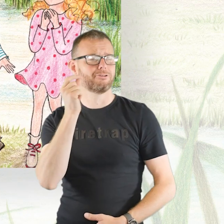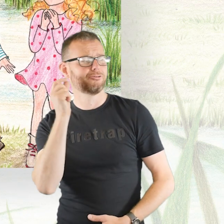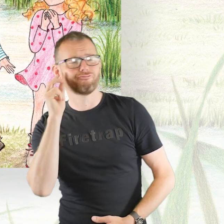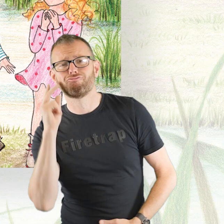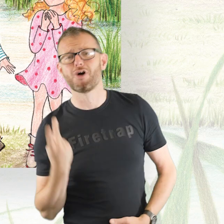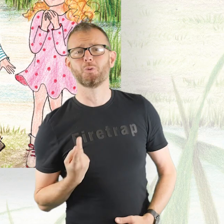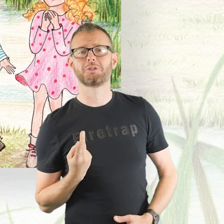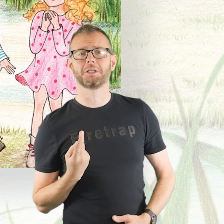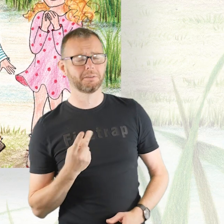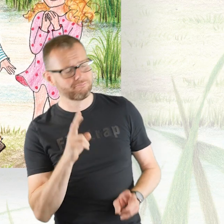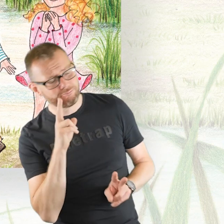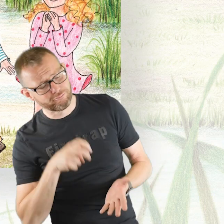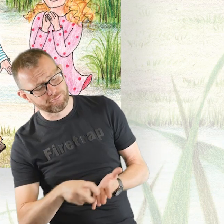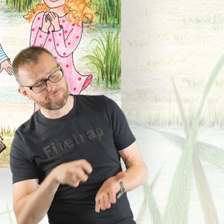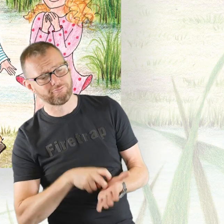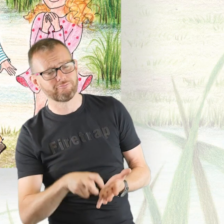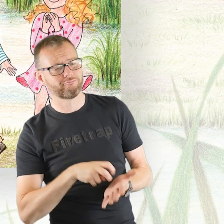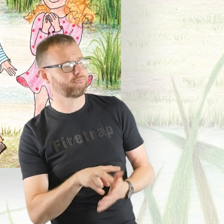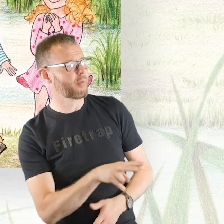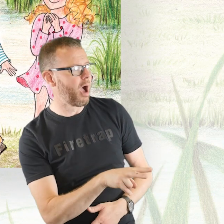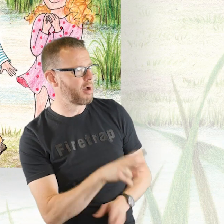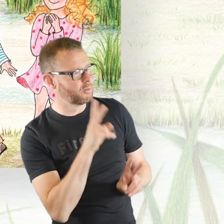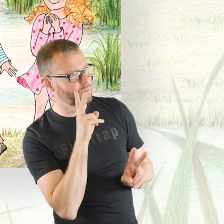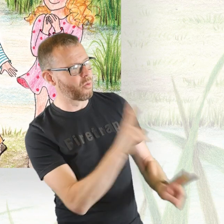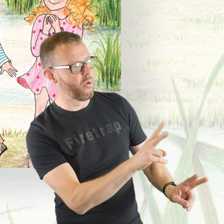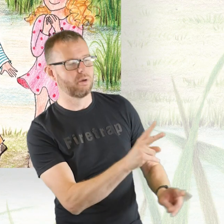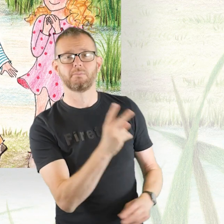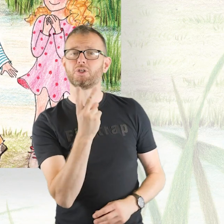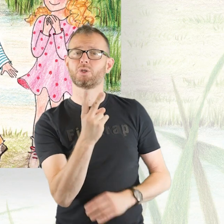Alex and Rosie saw 2 swans with their cygnets.